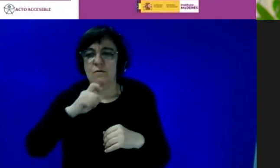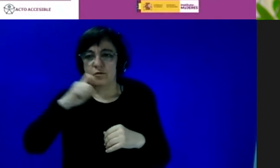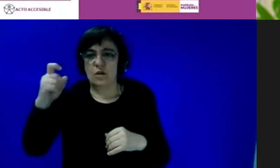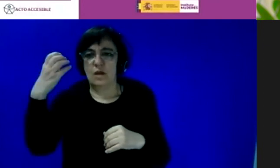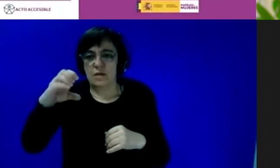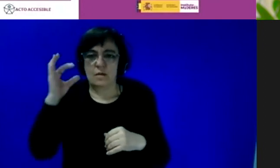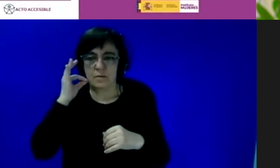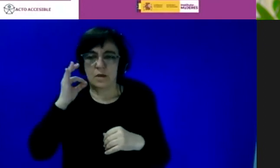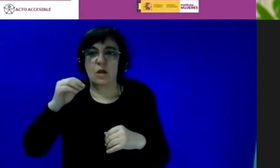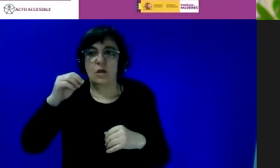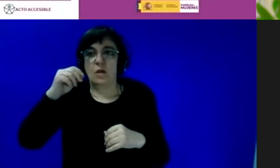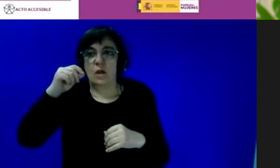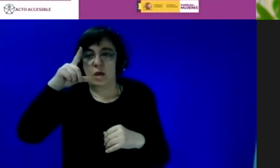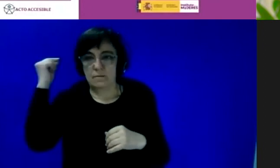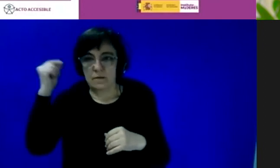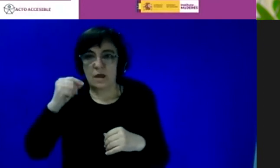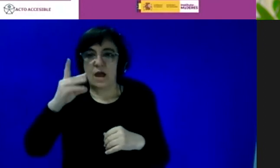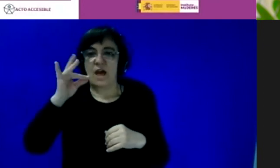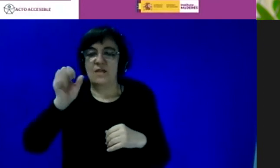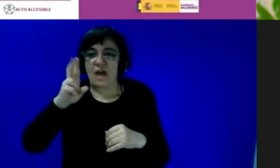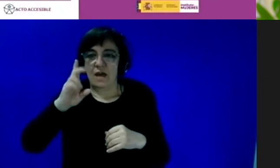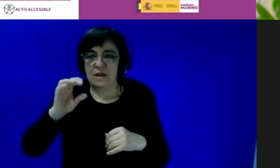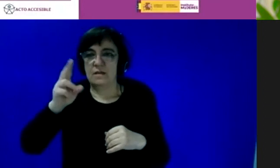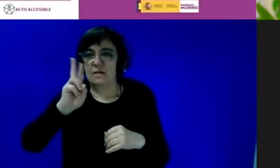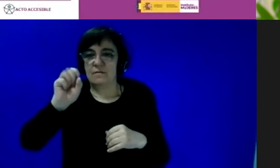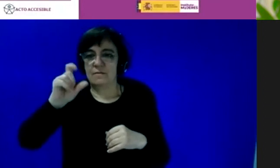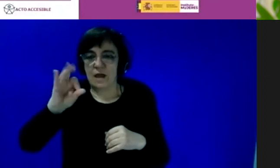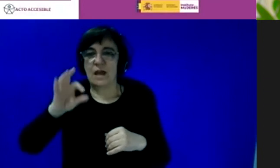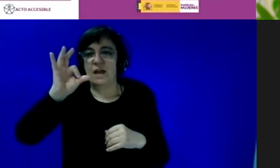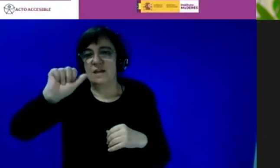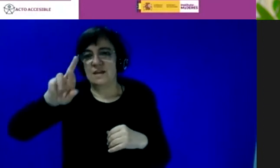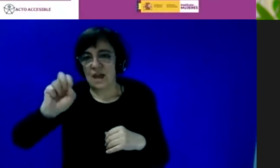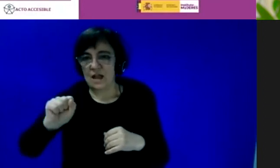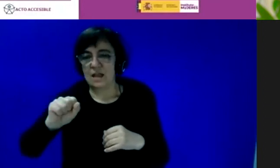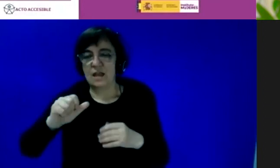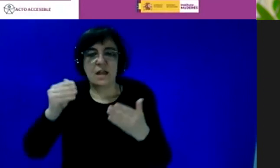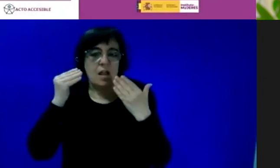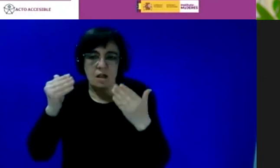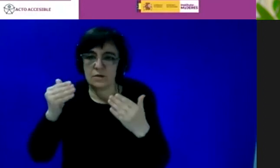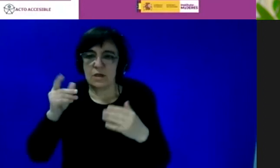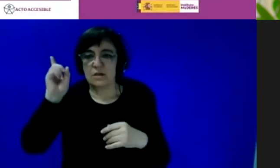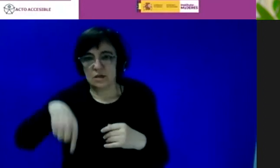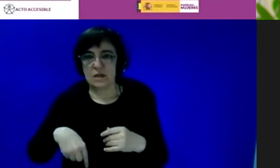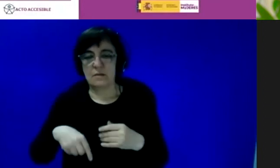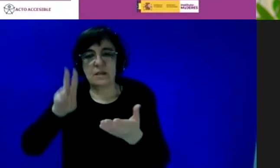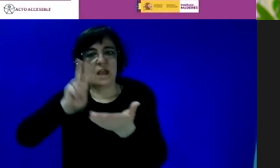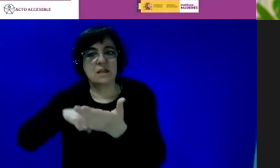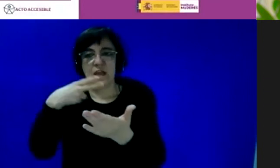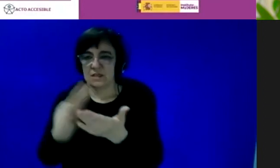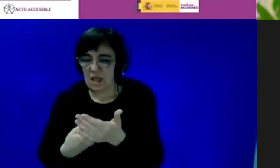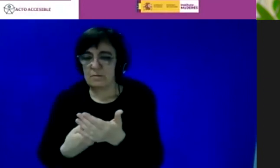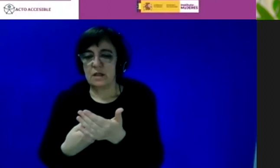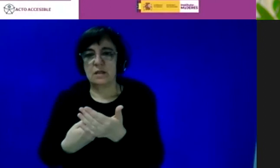On behalf of CERMI Women's Foundation, I'd like to thank Isabel Caballero,